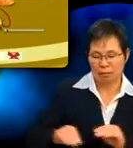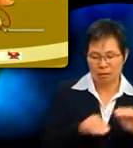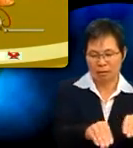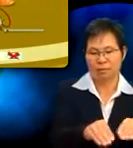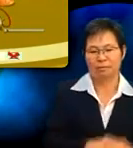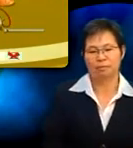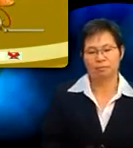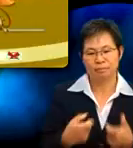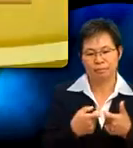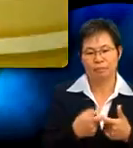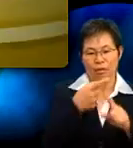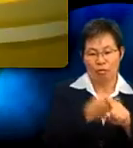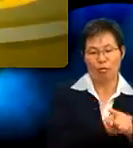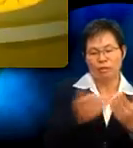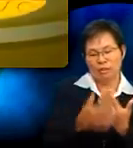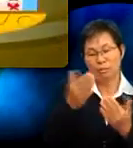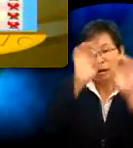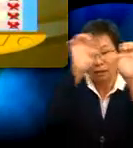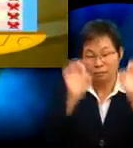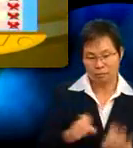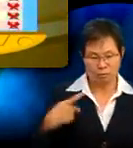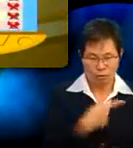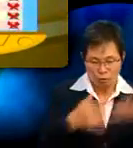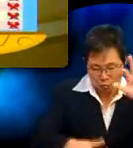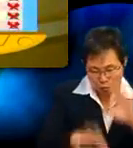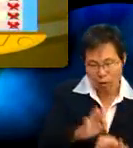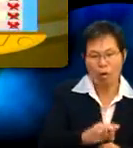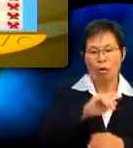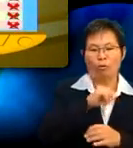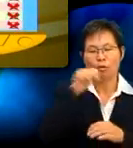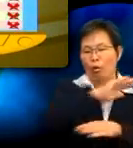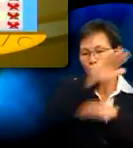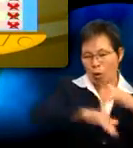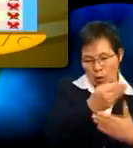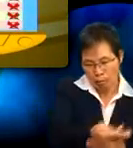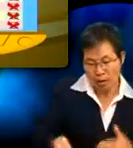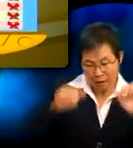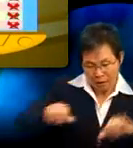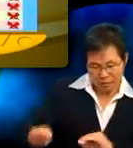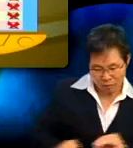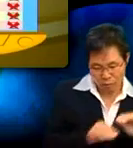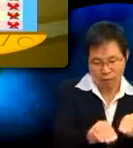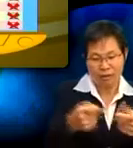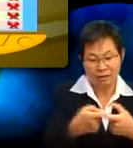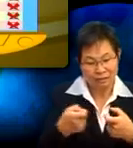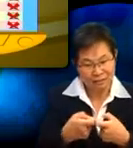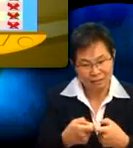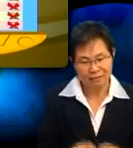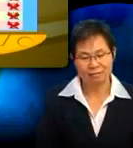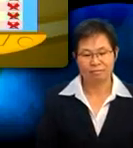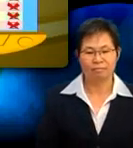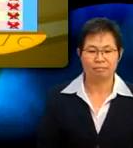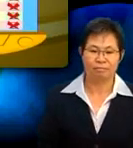conductor. From that simple experiment, we found out that not all materials can conduct